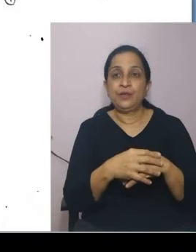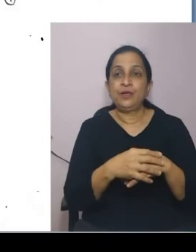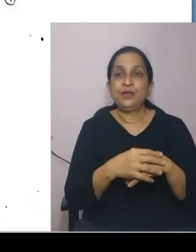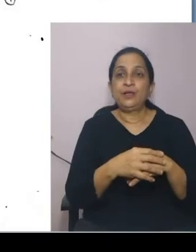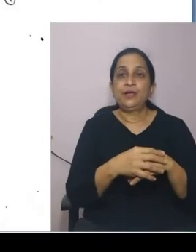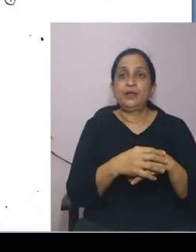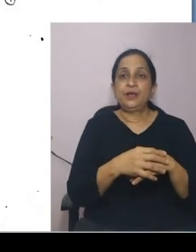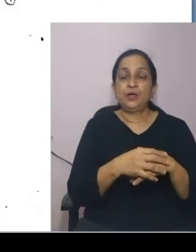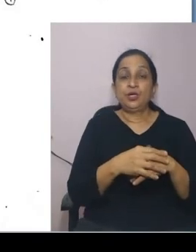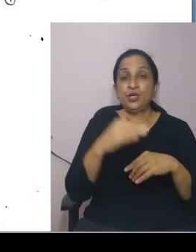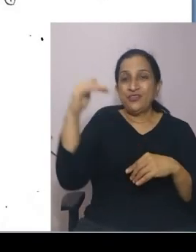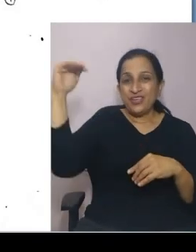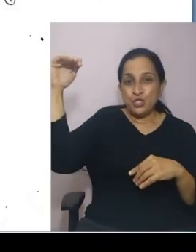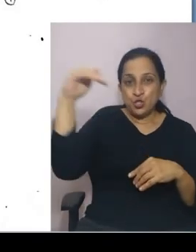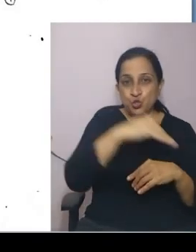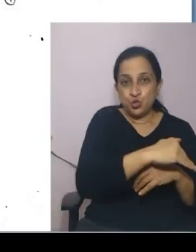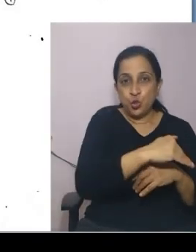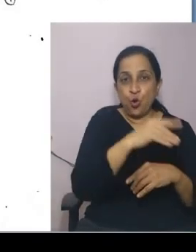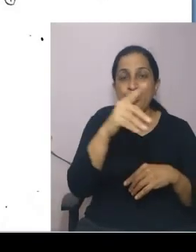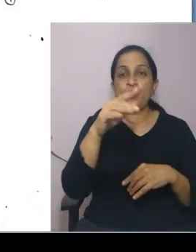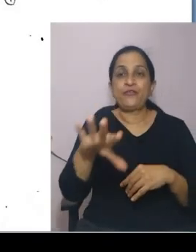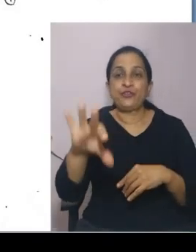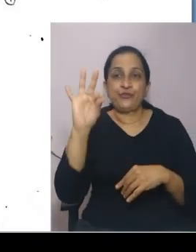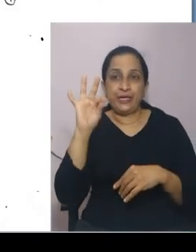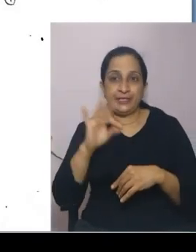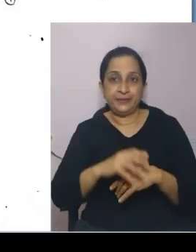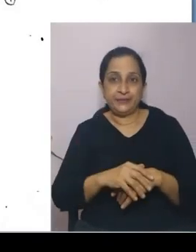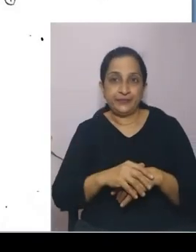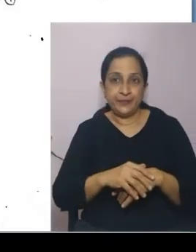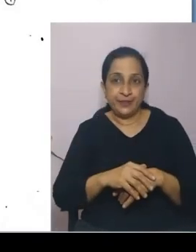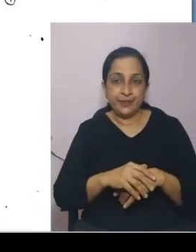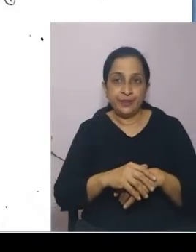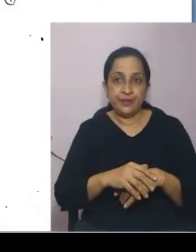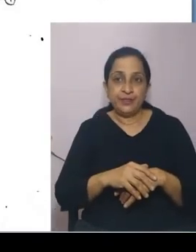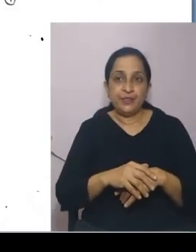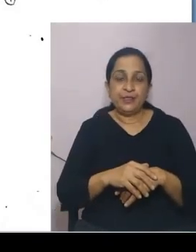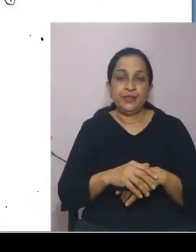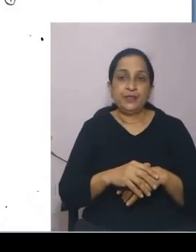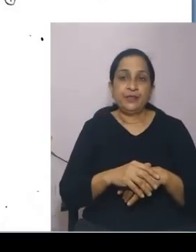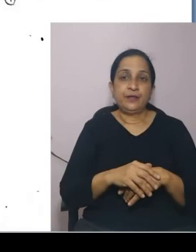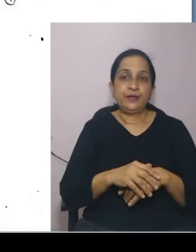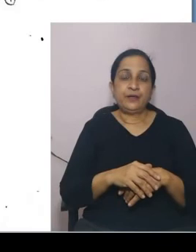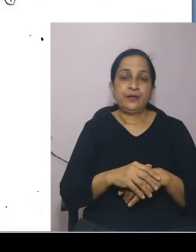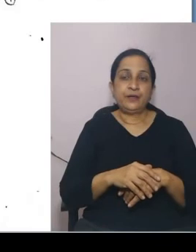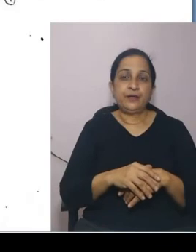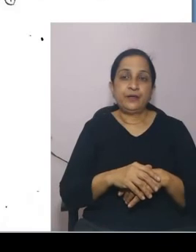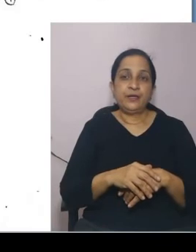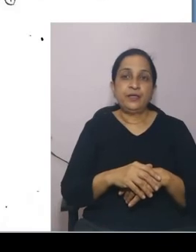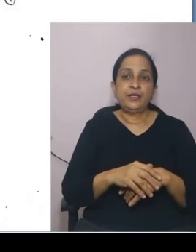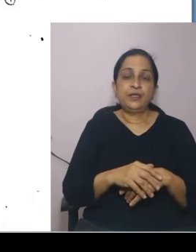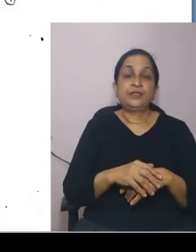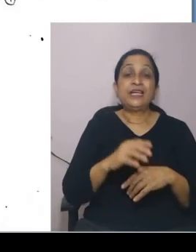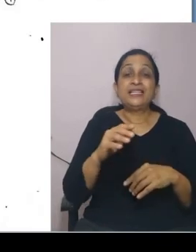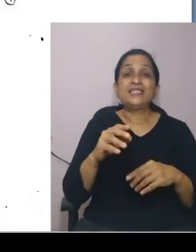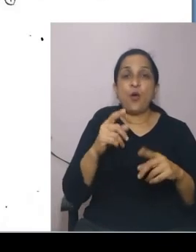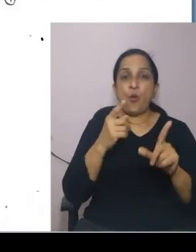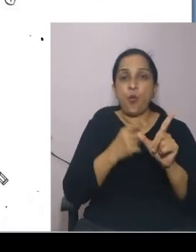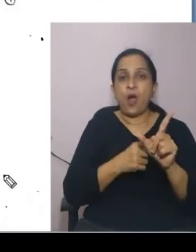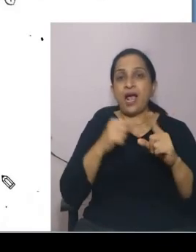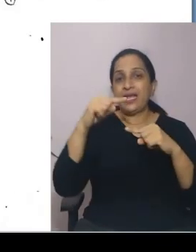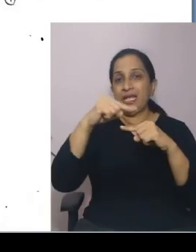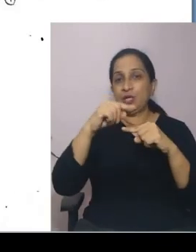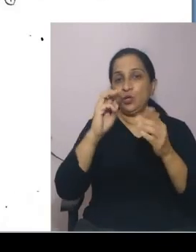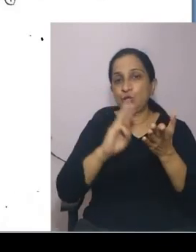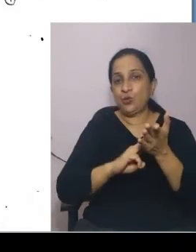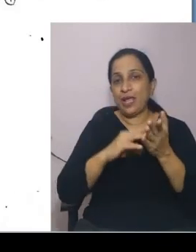So if they are asked to find out the slope, then you have to put it in the format y equal to mx plus